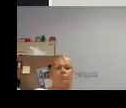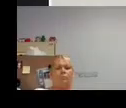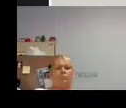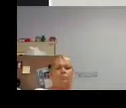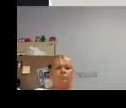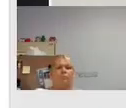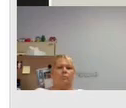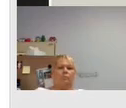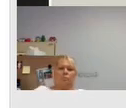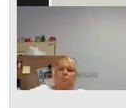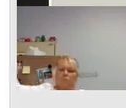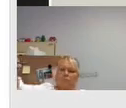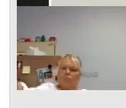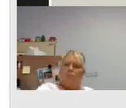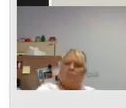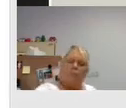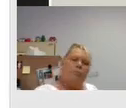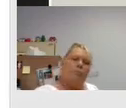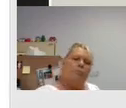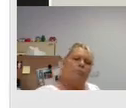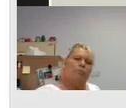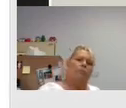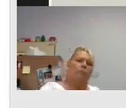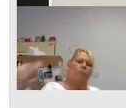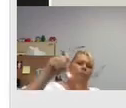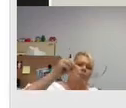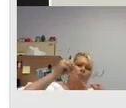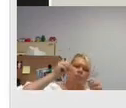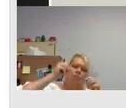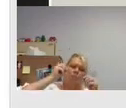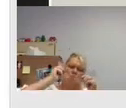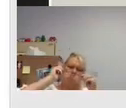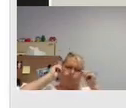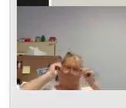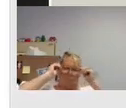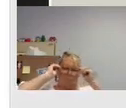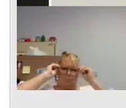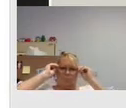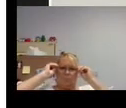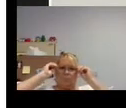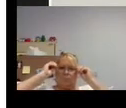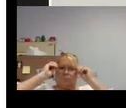and share with you just a very brief presentation,